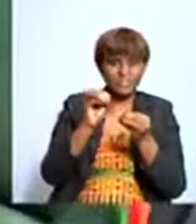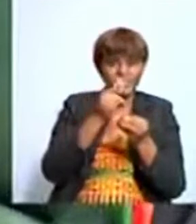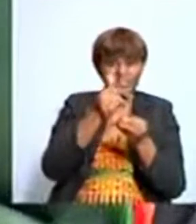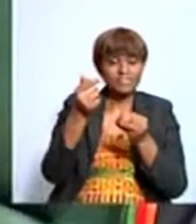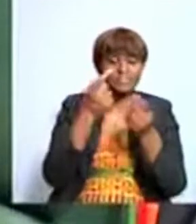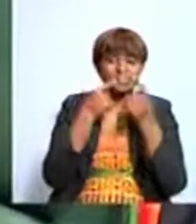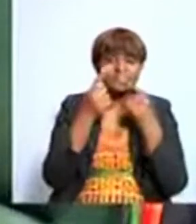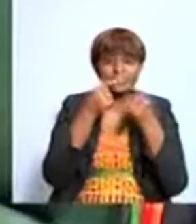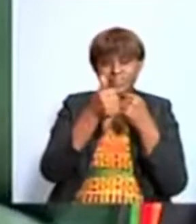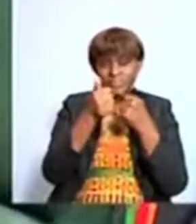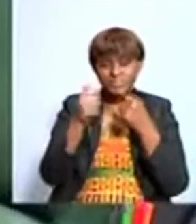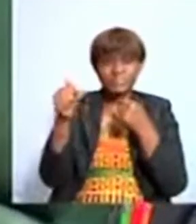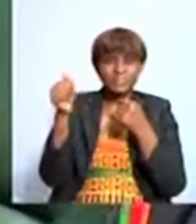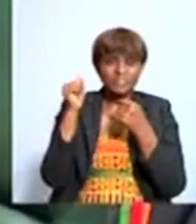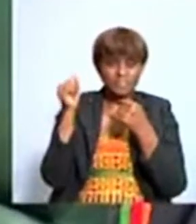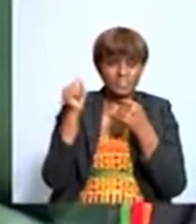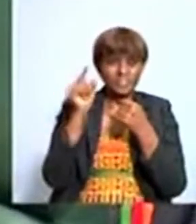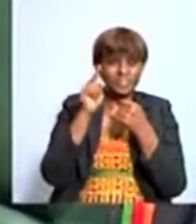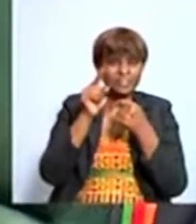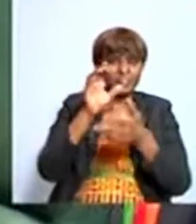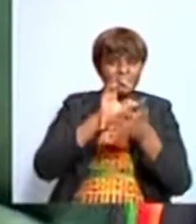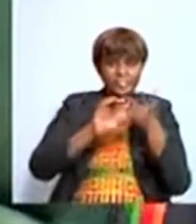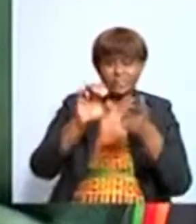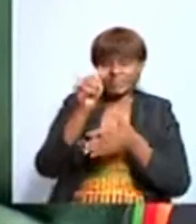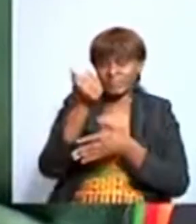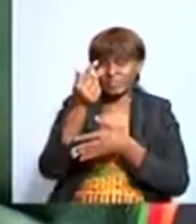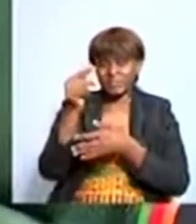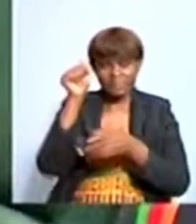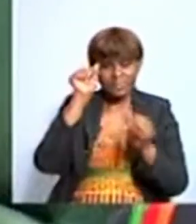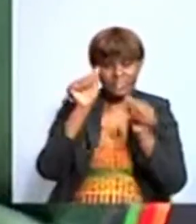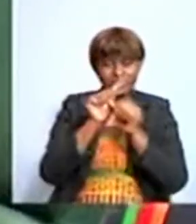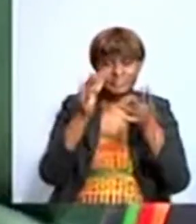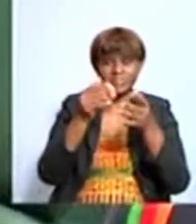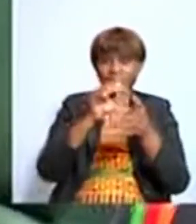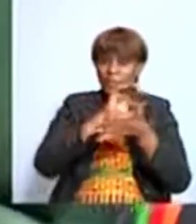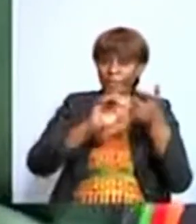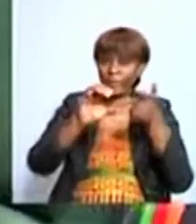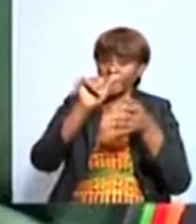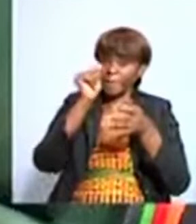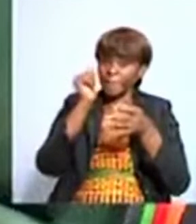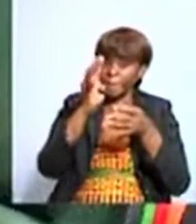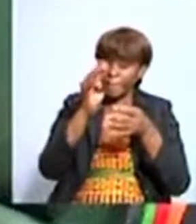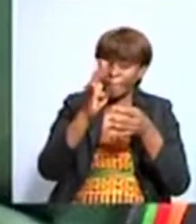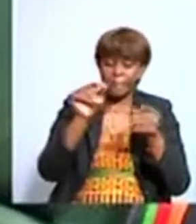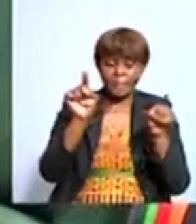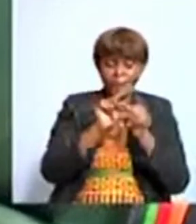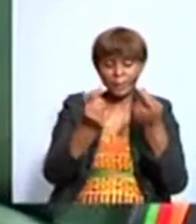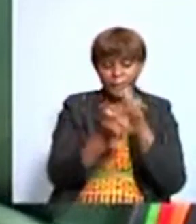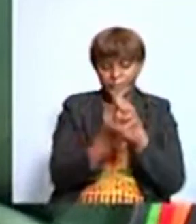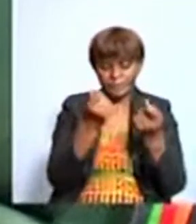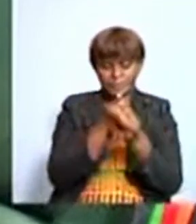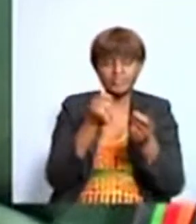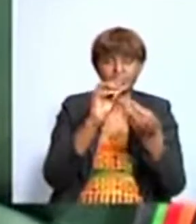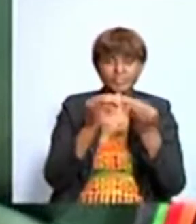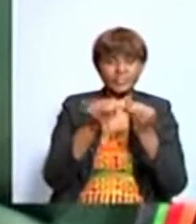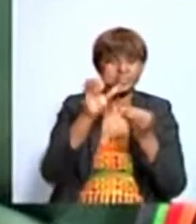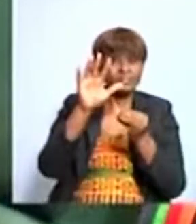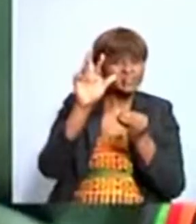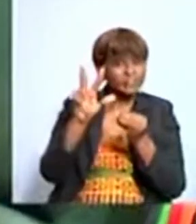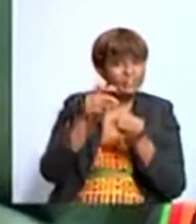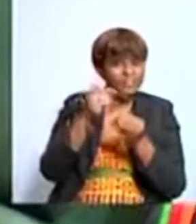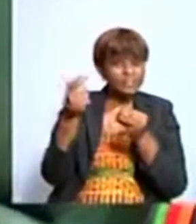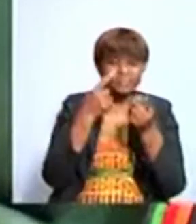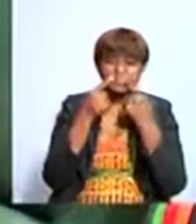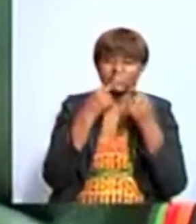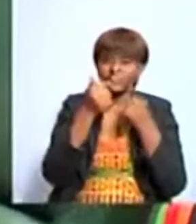Any debate? Any objection? Clause 13 is agreed to. Clause 14, amendment of section 53. Any